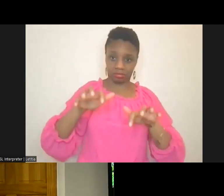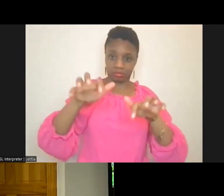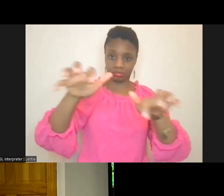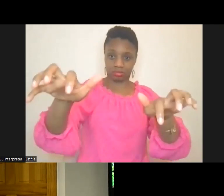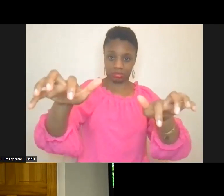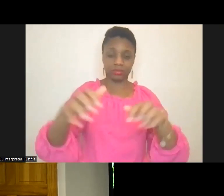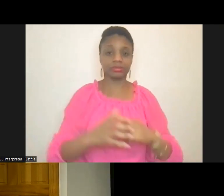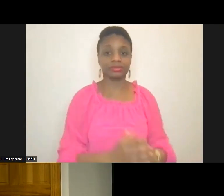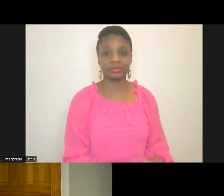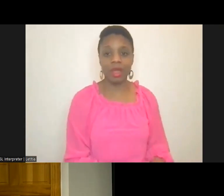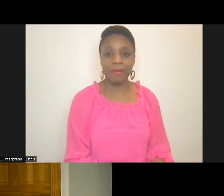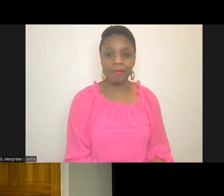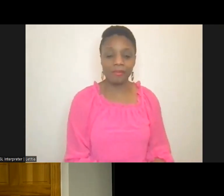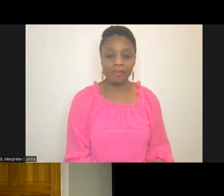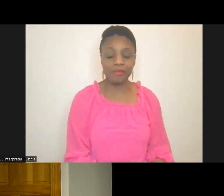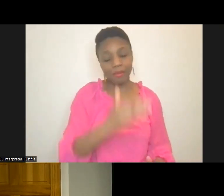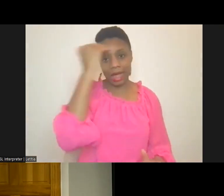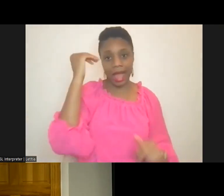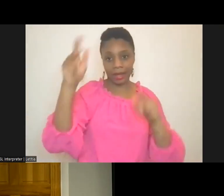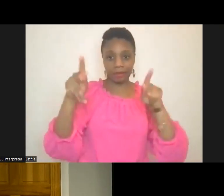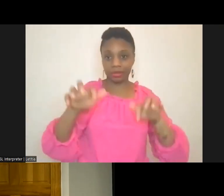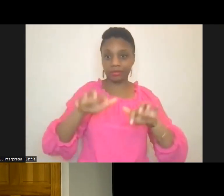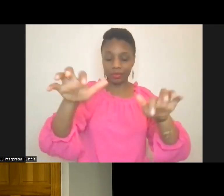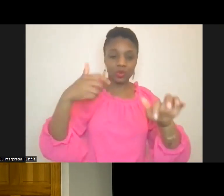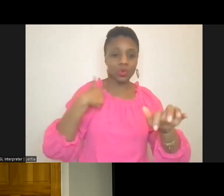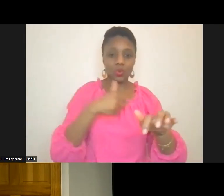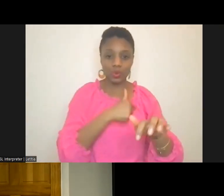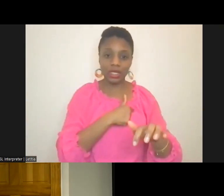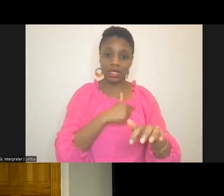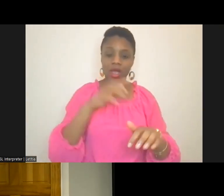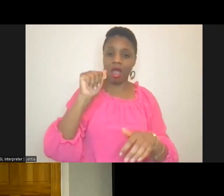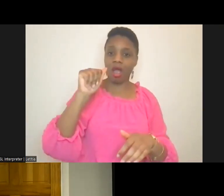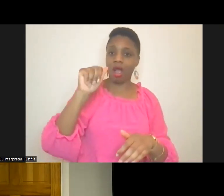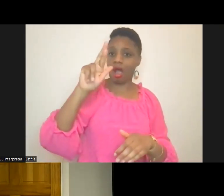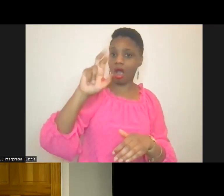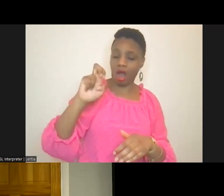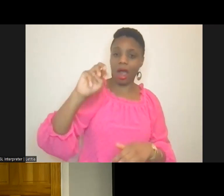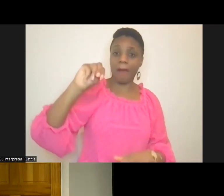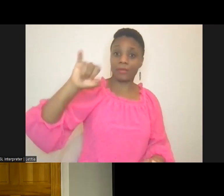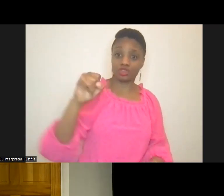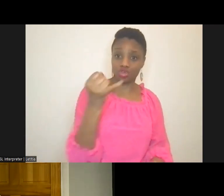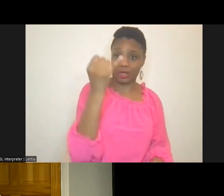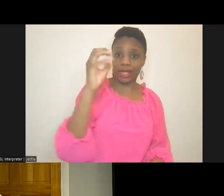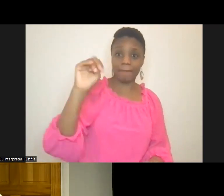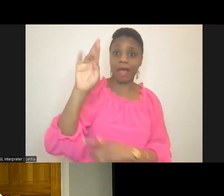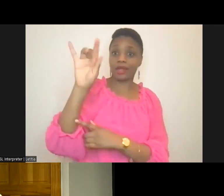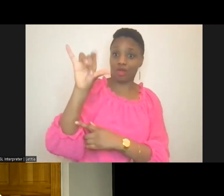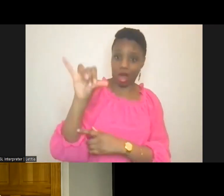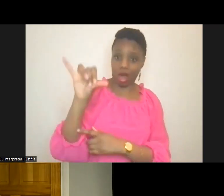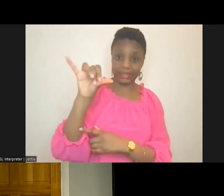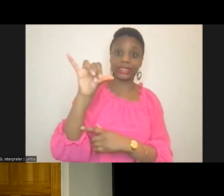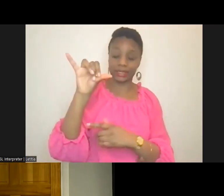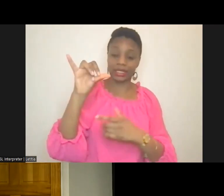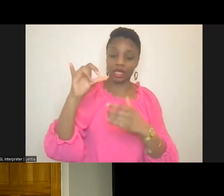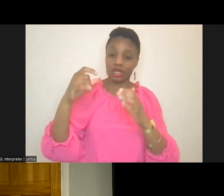populated. We are a minority voting opportunity district in 2 of our 3 state representative